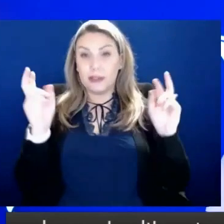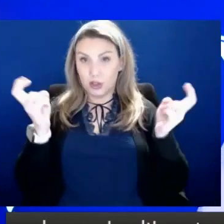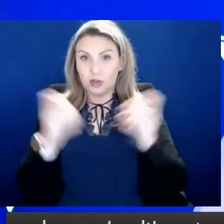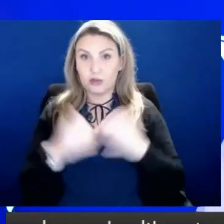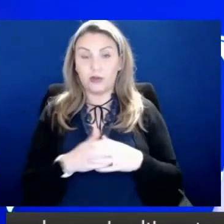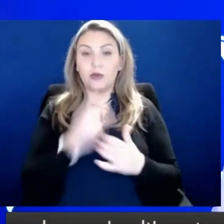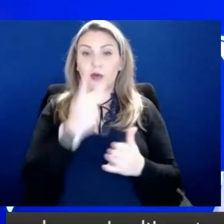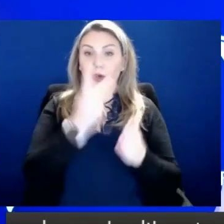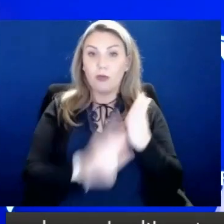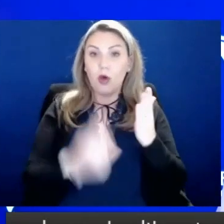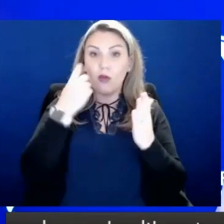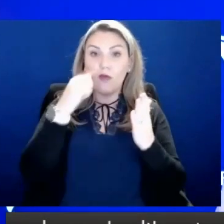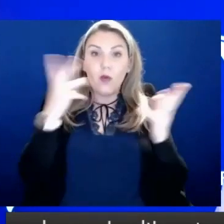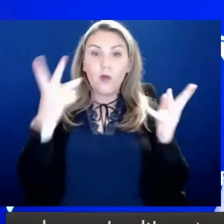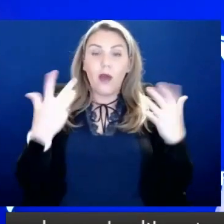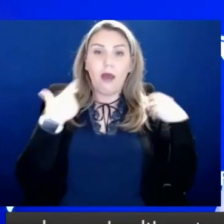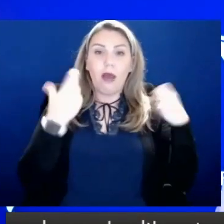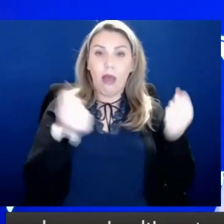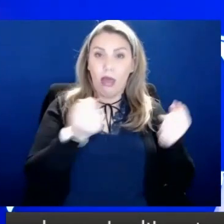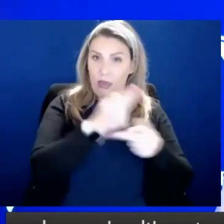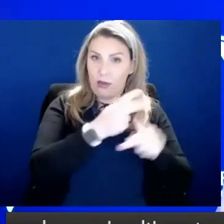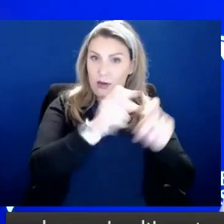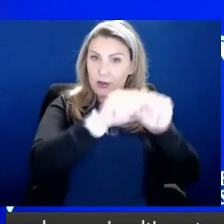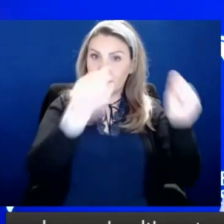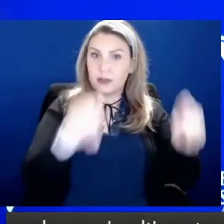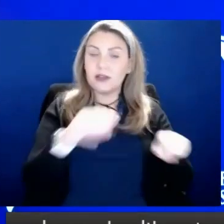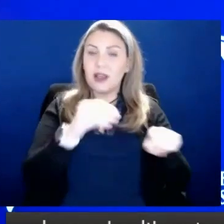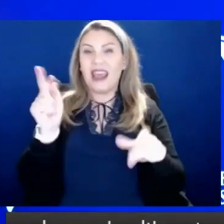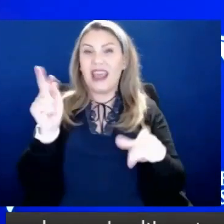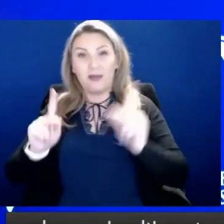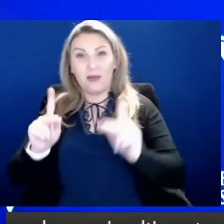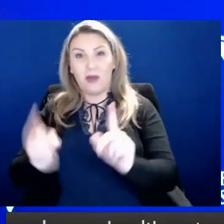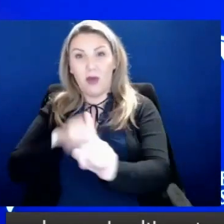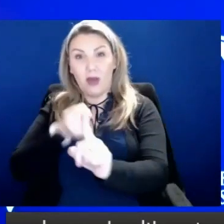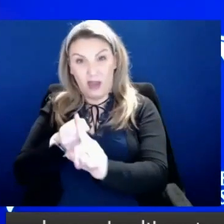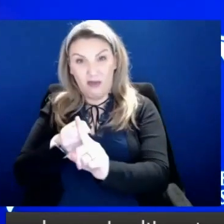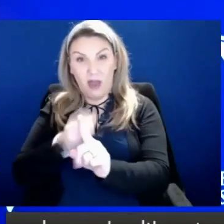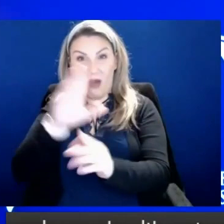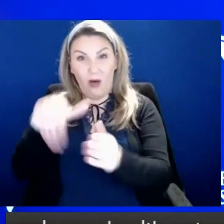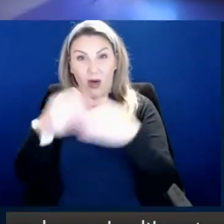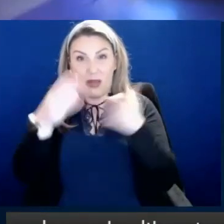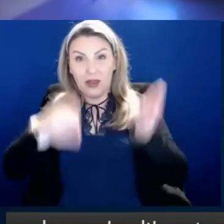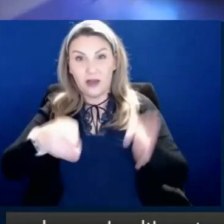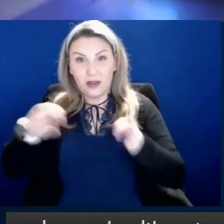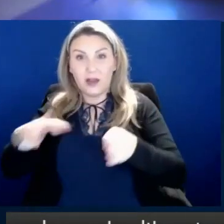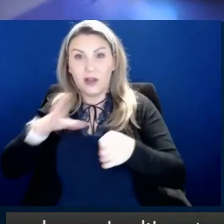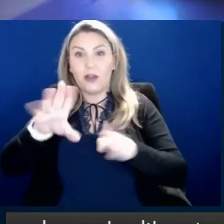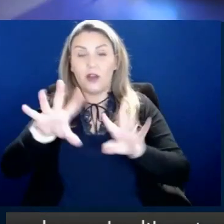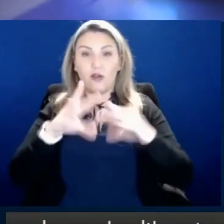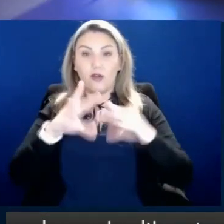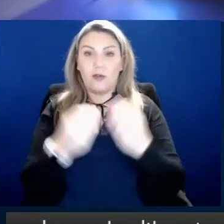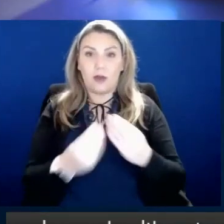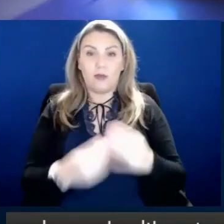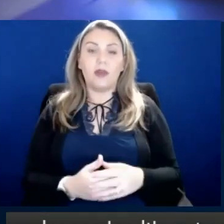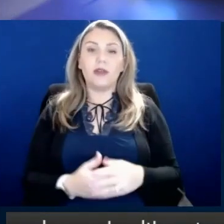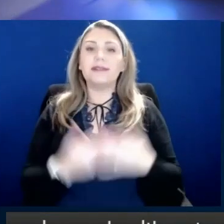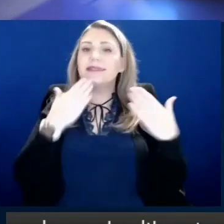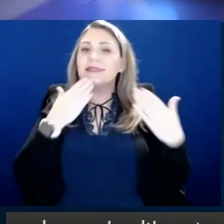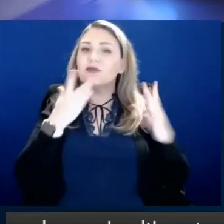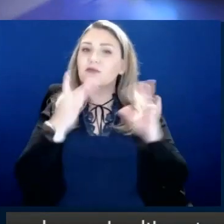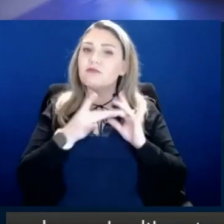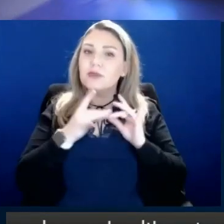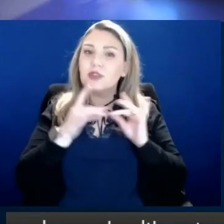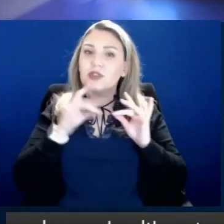healthcare system, but of course for those people that are impacted individually, for them and their families as well. Thank you for pointing that out. We're going to get